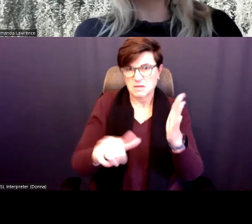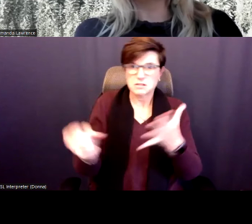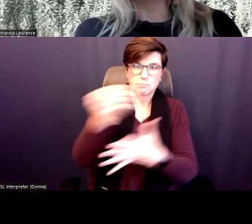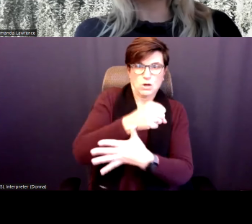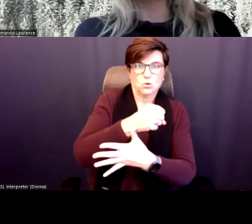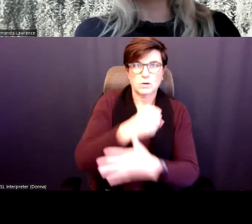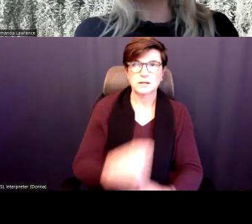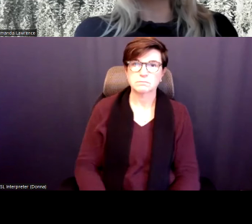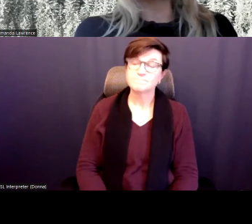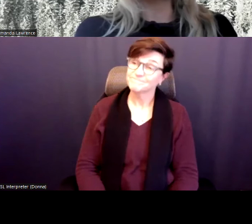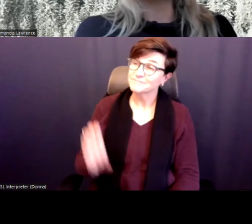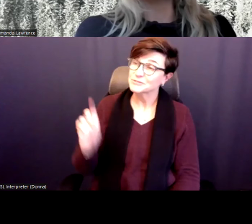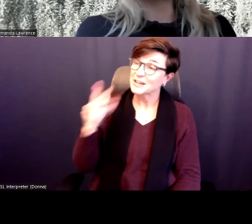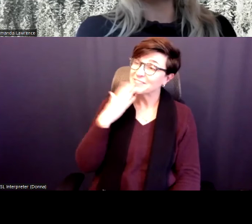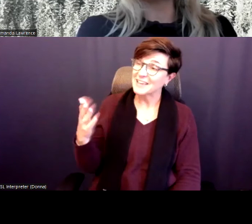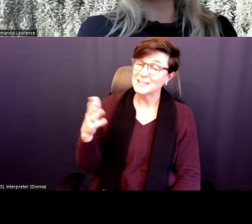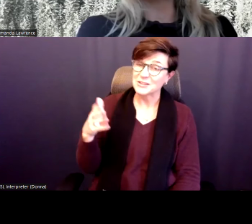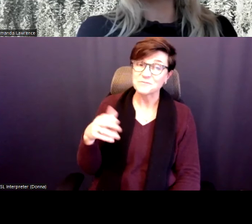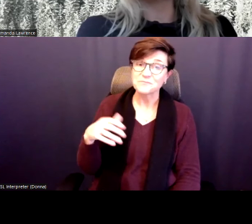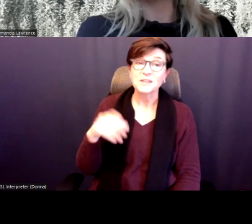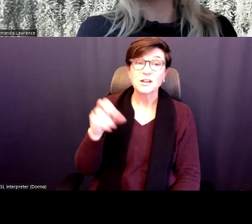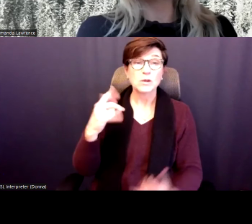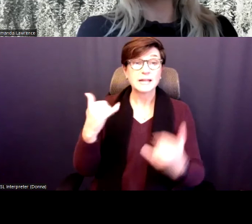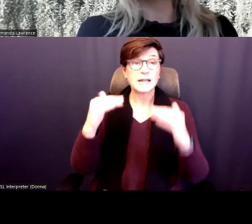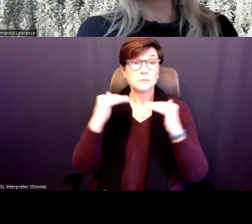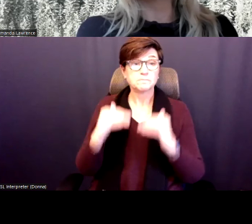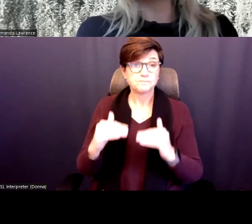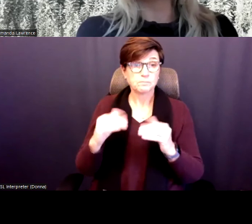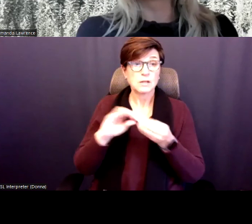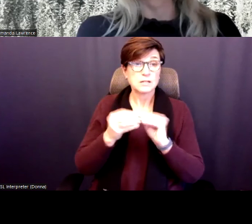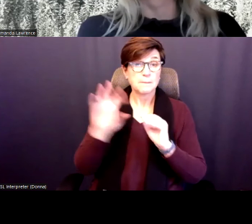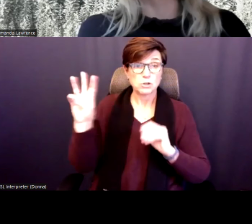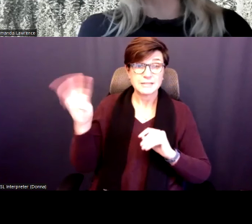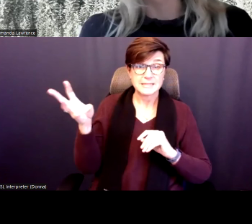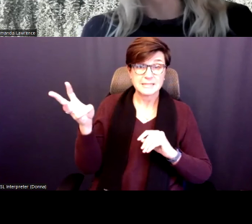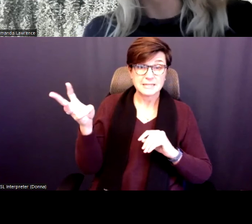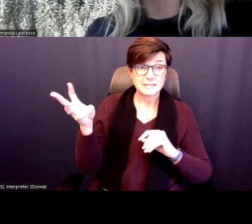Okay, we'll go ahead and move on to question 6. Wait, 6? 5?